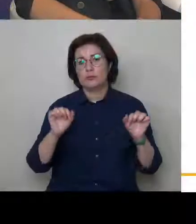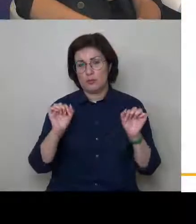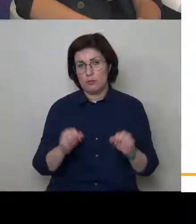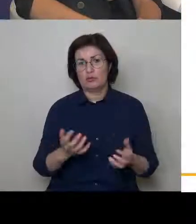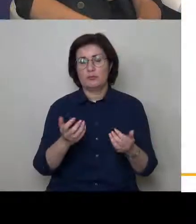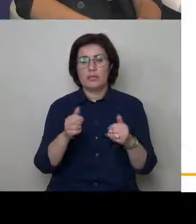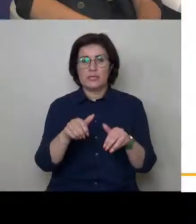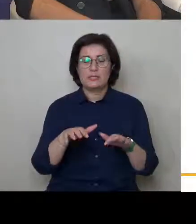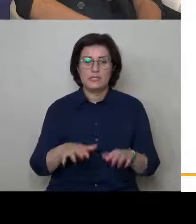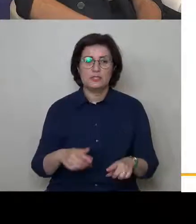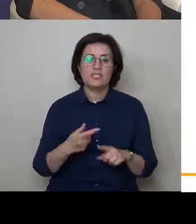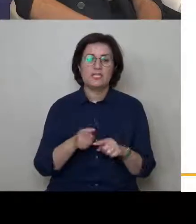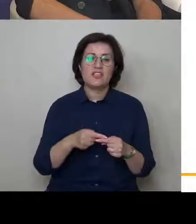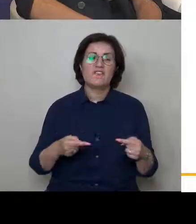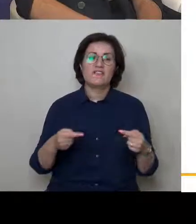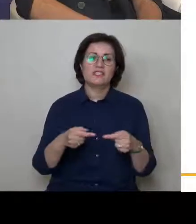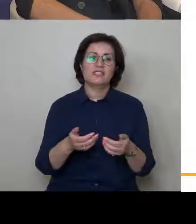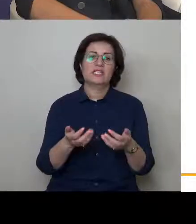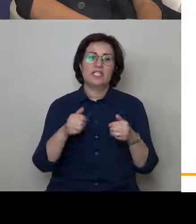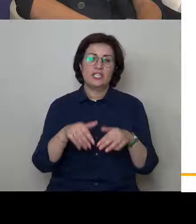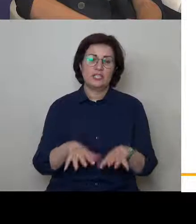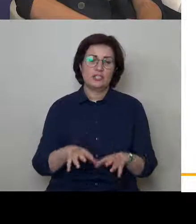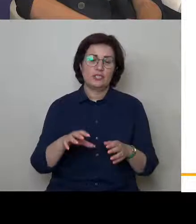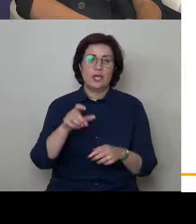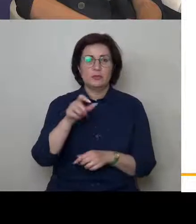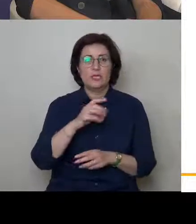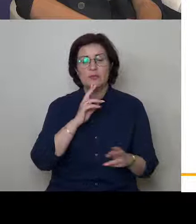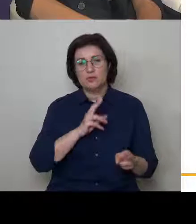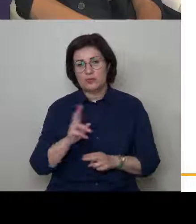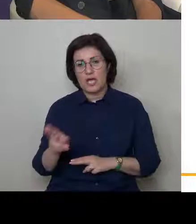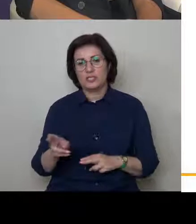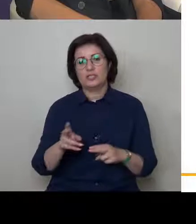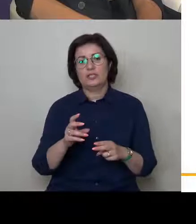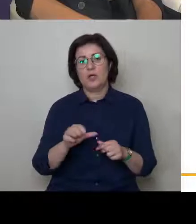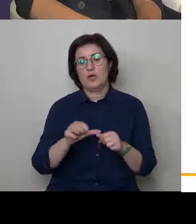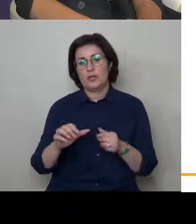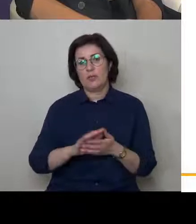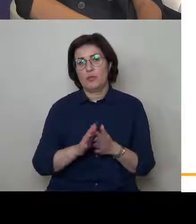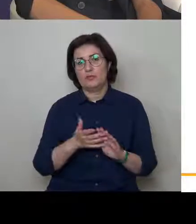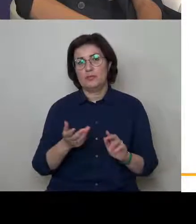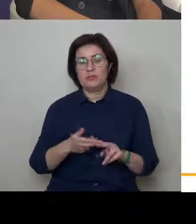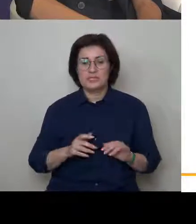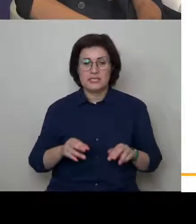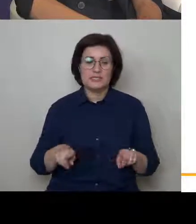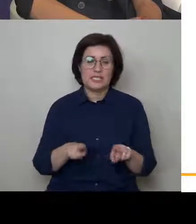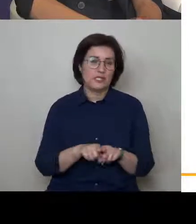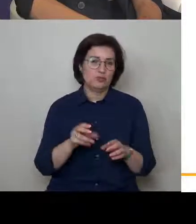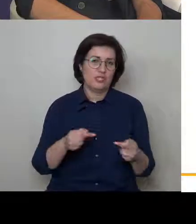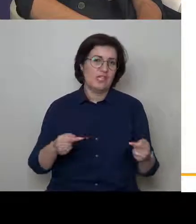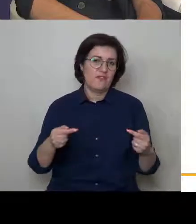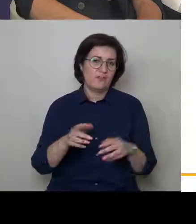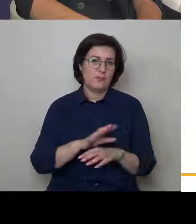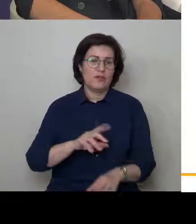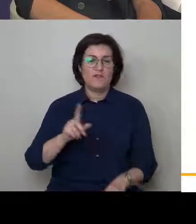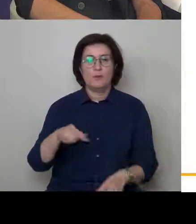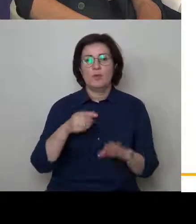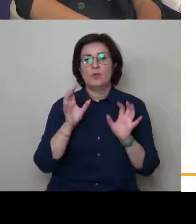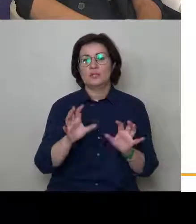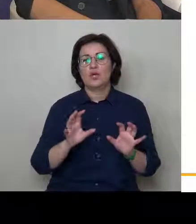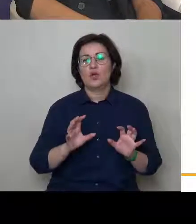it is granted, the election commission can make a decision with which it may decide that certain